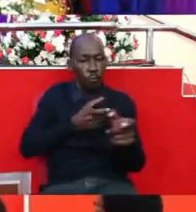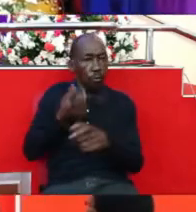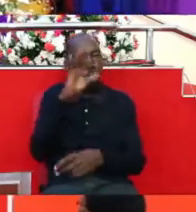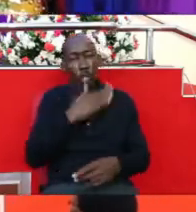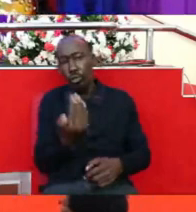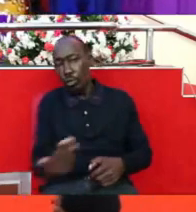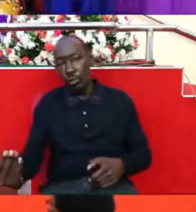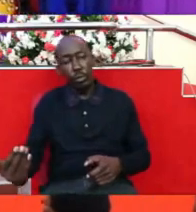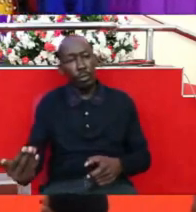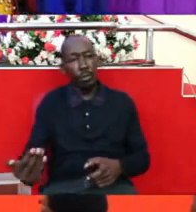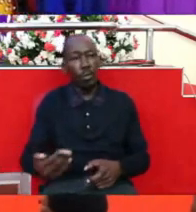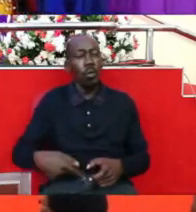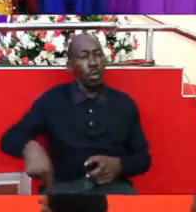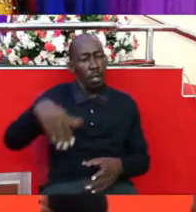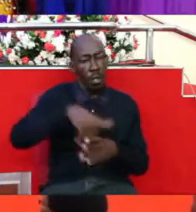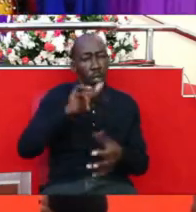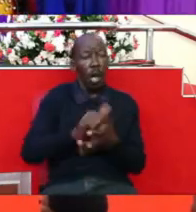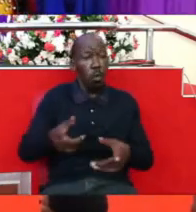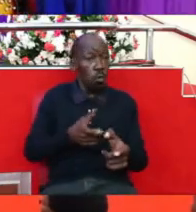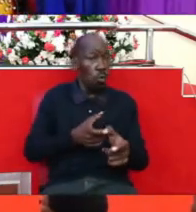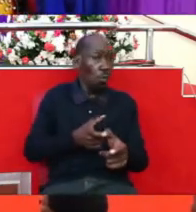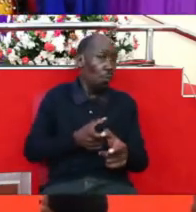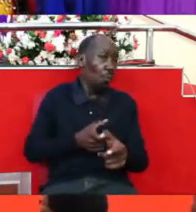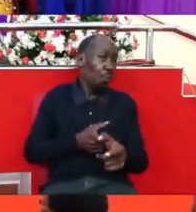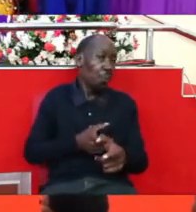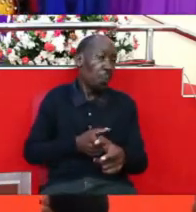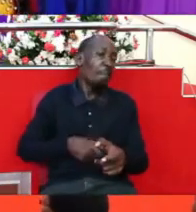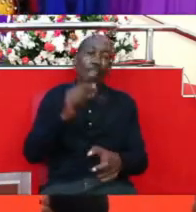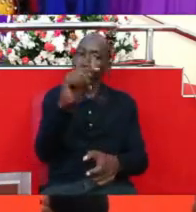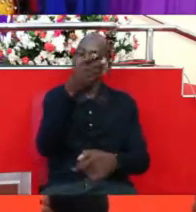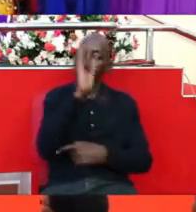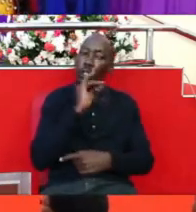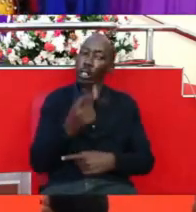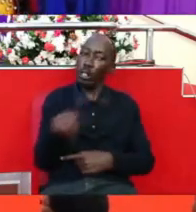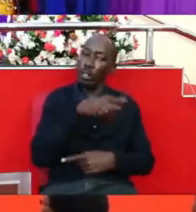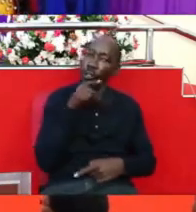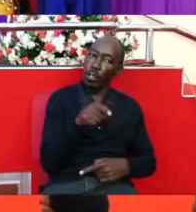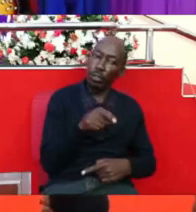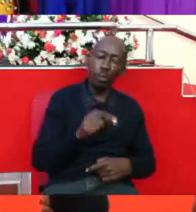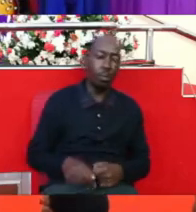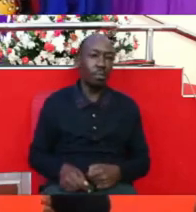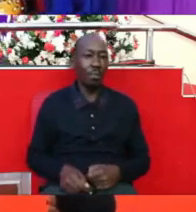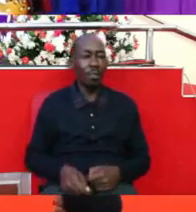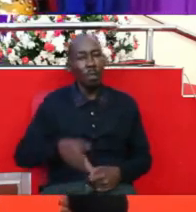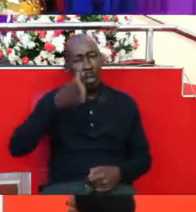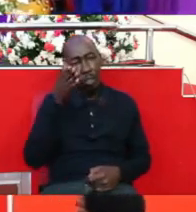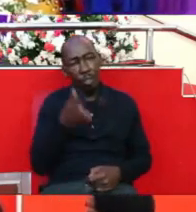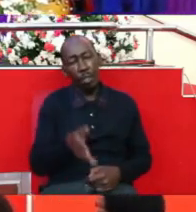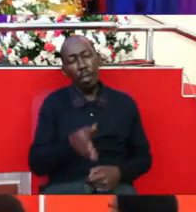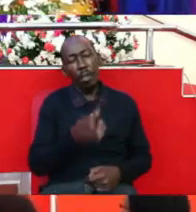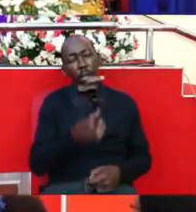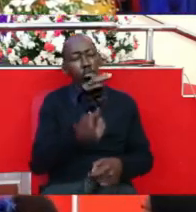children. Tuko katika vita kwa sababu ya watoto wetu. In that war. Na katika vita zile. The Lord is telling us this. Mungu anasema haya. There are